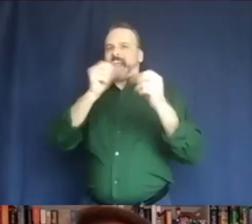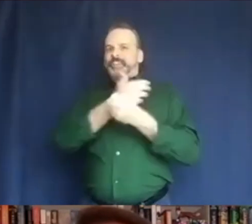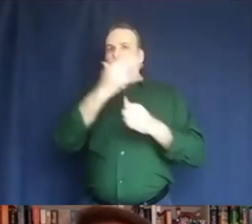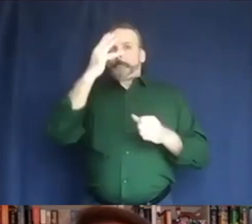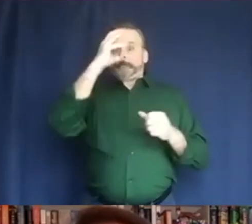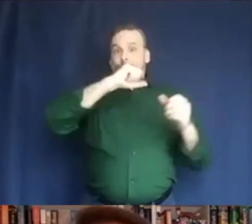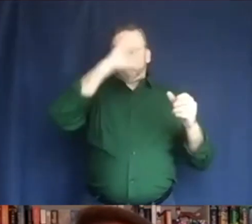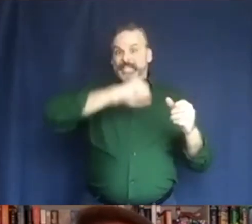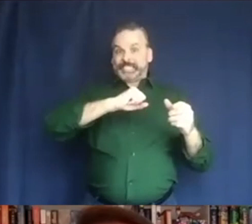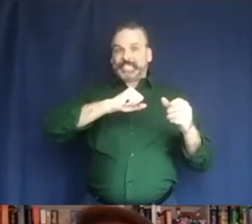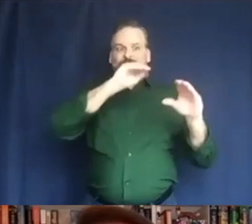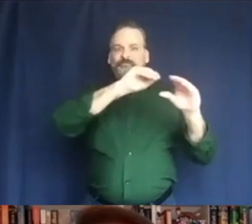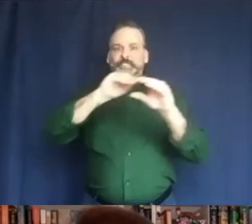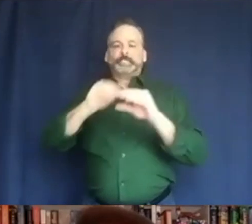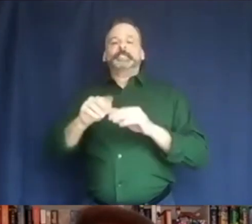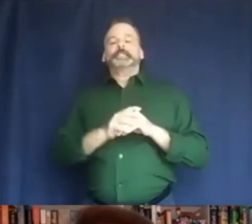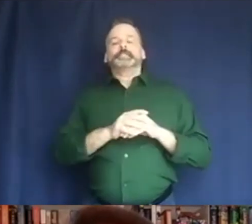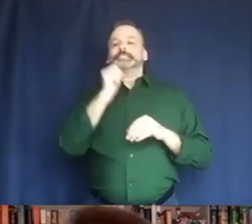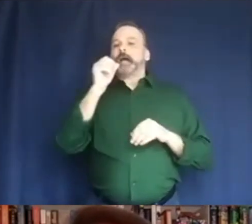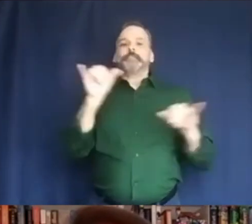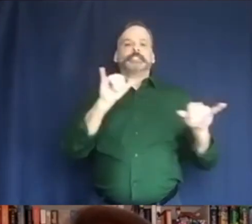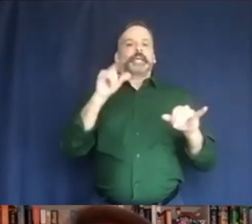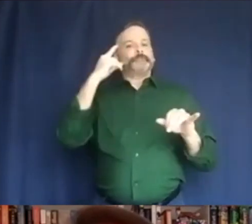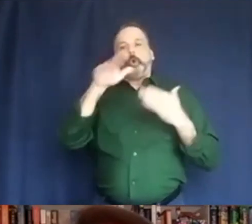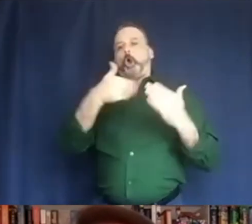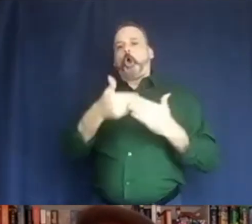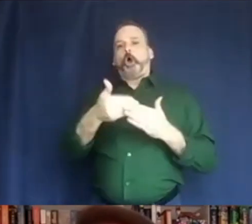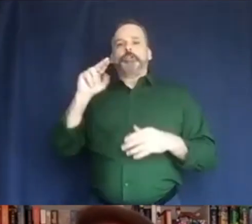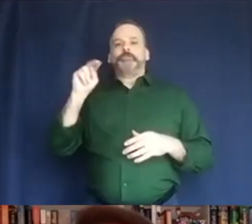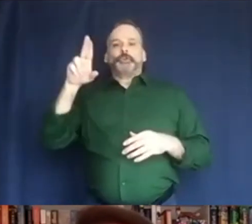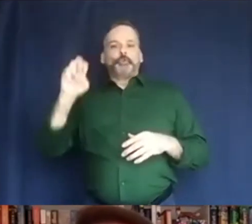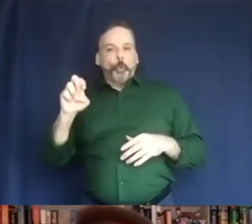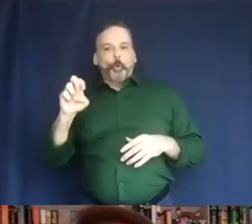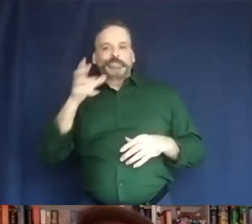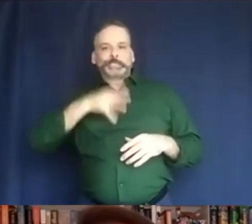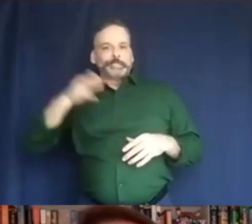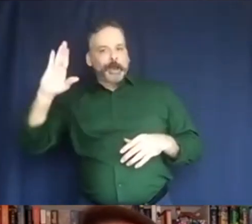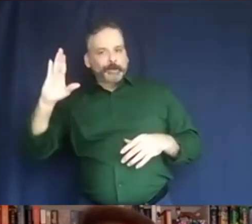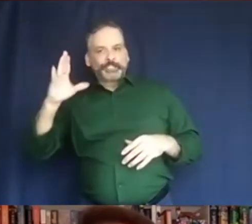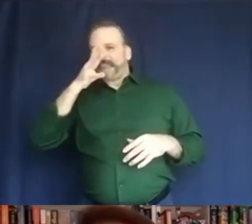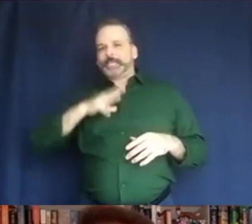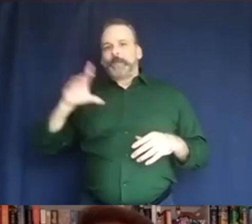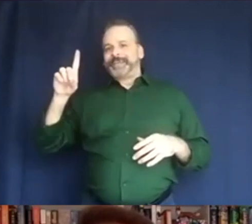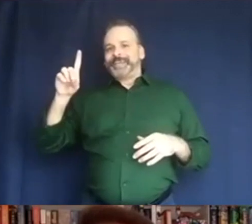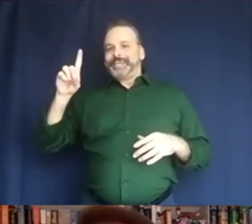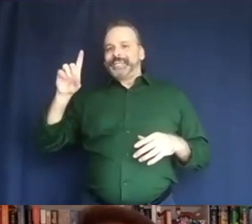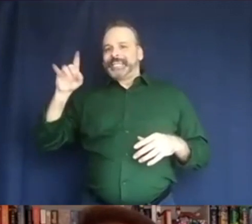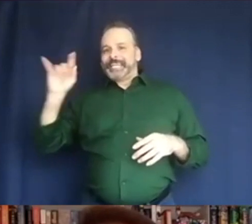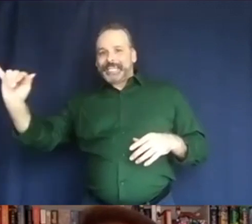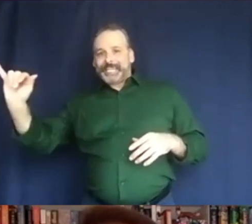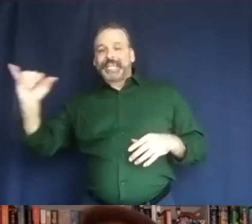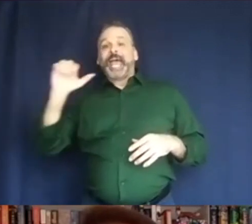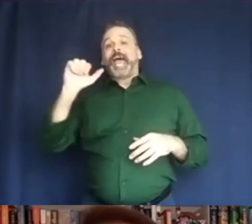and it's not the same for like every one of the Norse goddesses or female deities in the mythology. It's just that Angerboda started